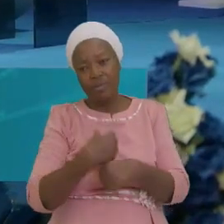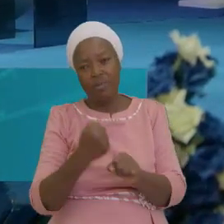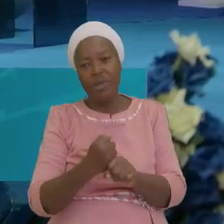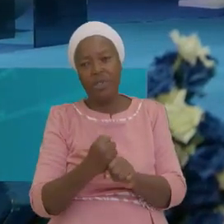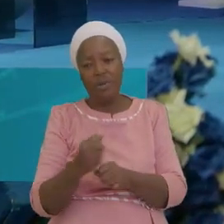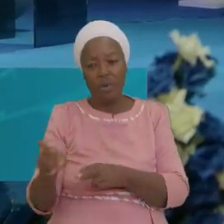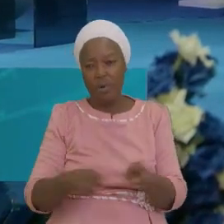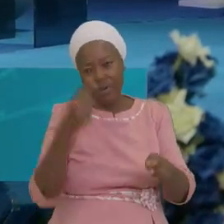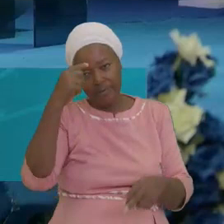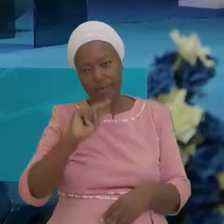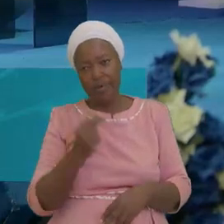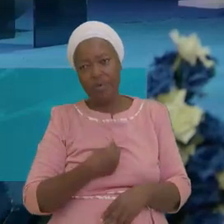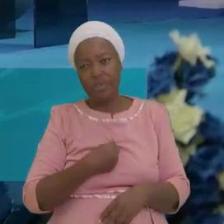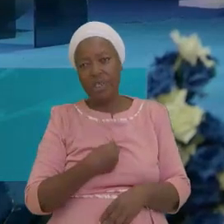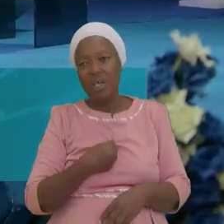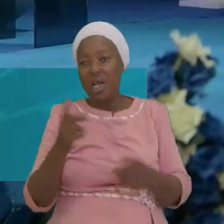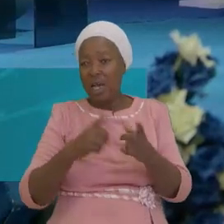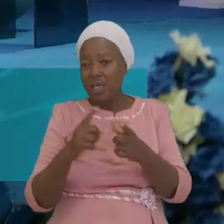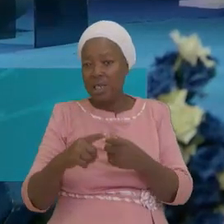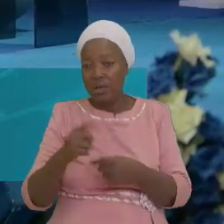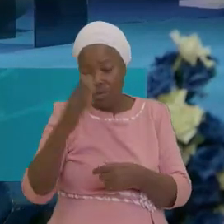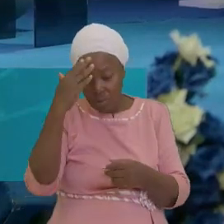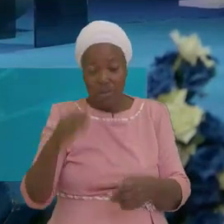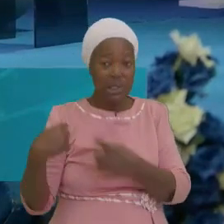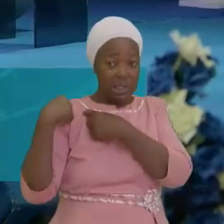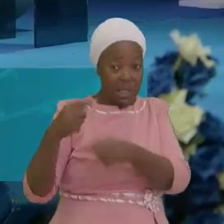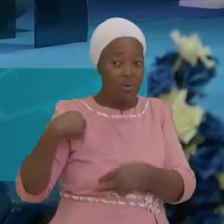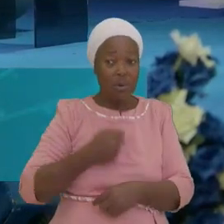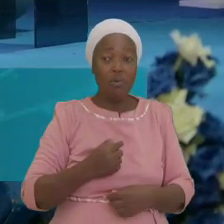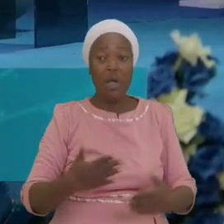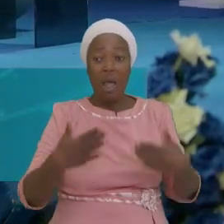The oxygen has not been exhausted since that time.